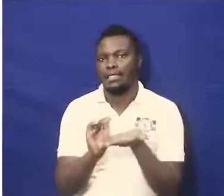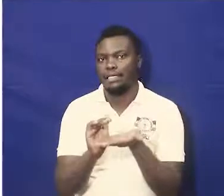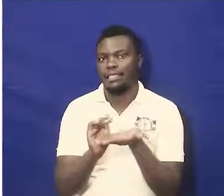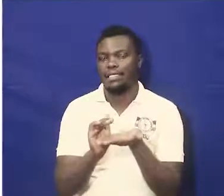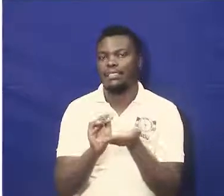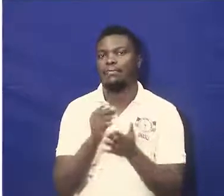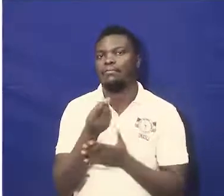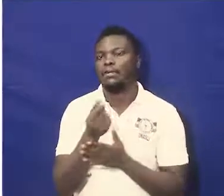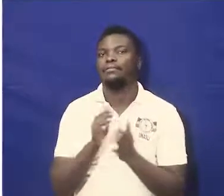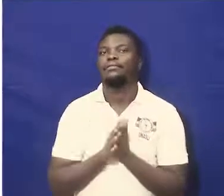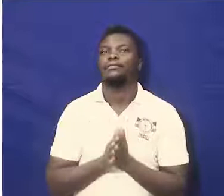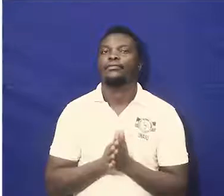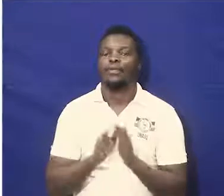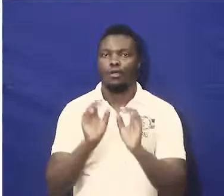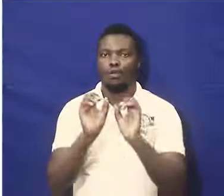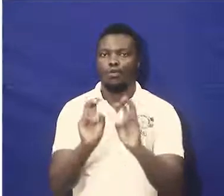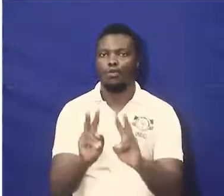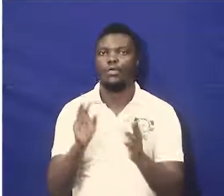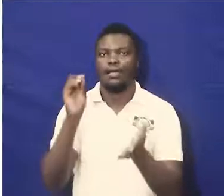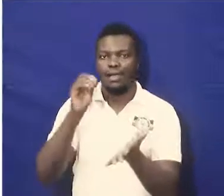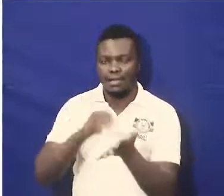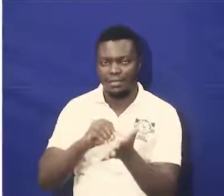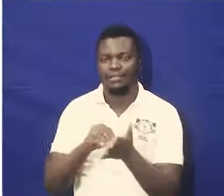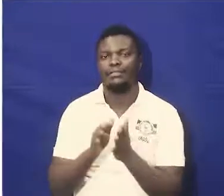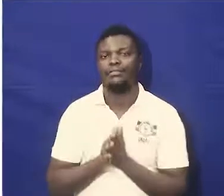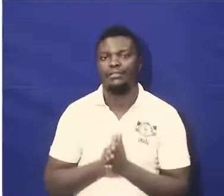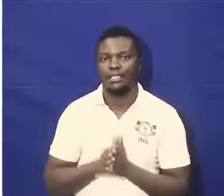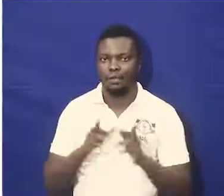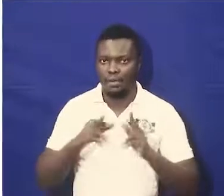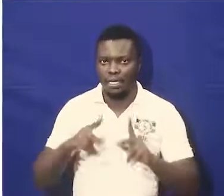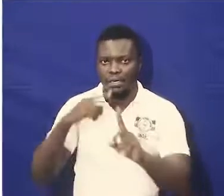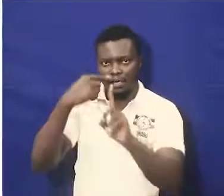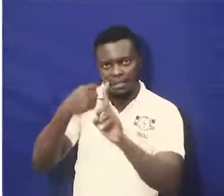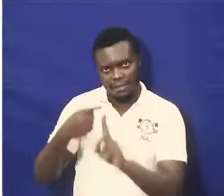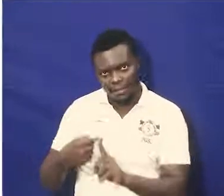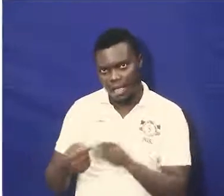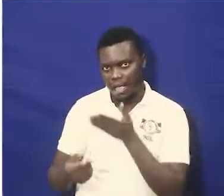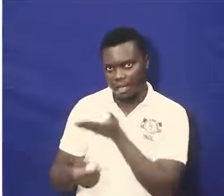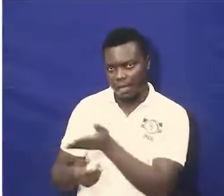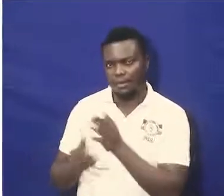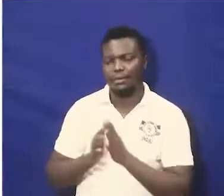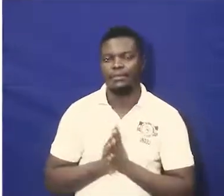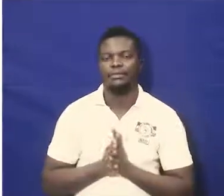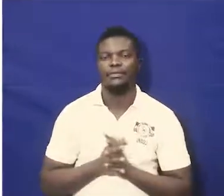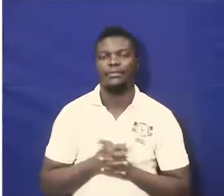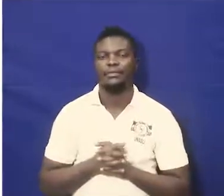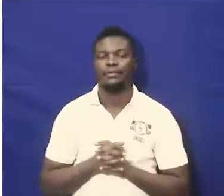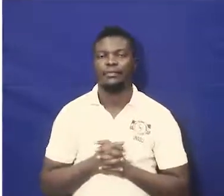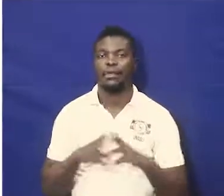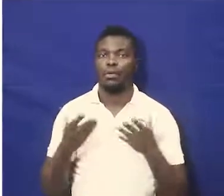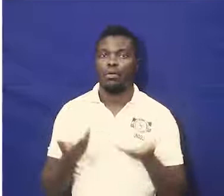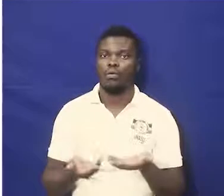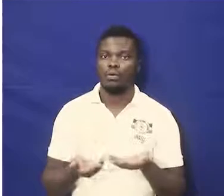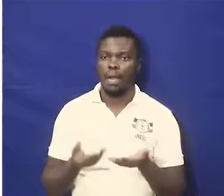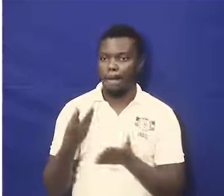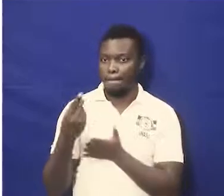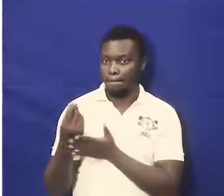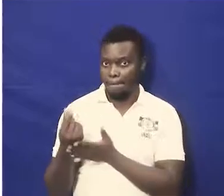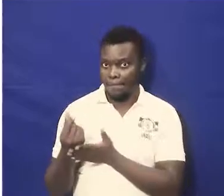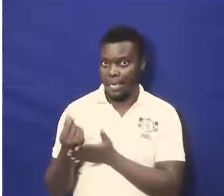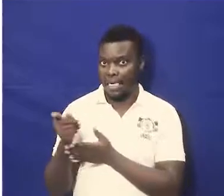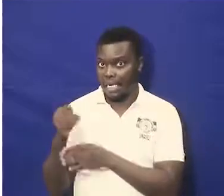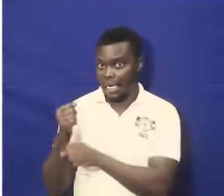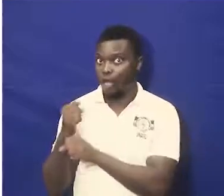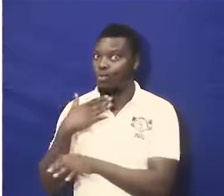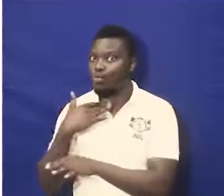Now, let's get to this. Let's start calculating this as well. The amount Sarah needs to pay